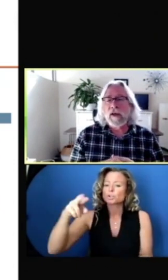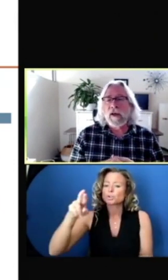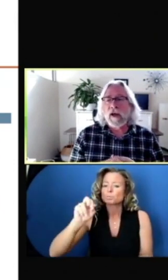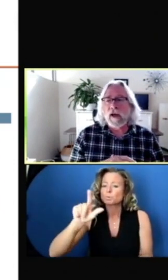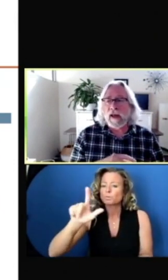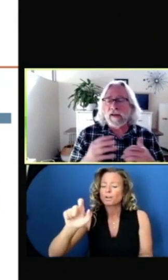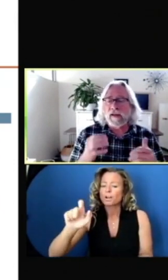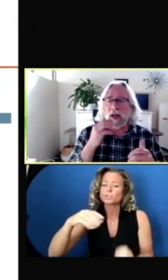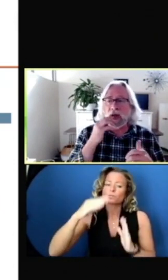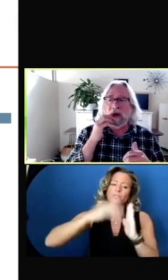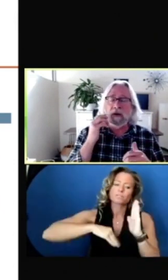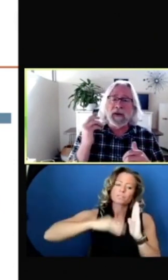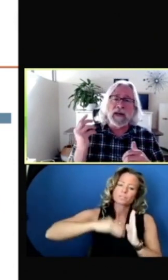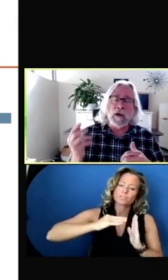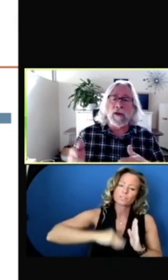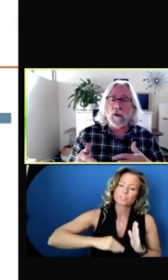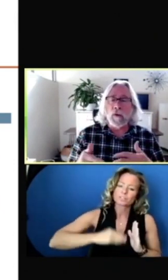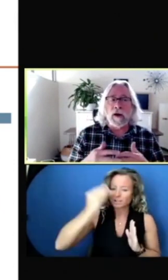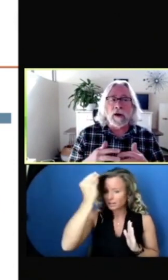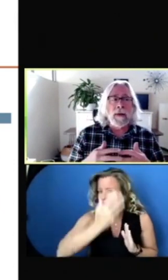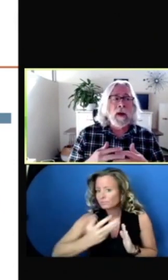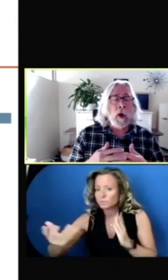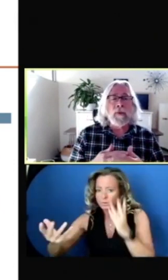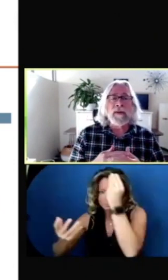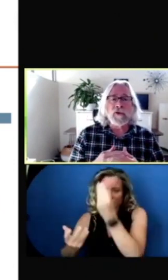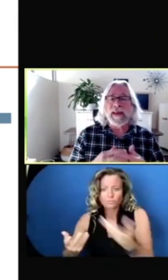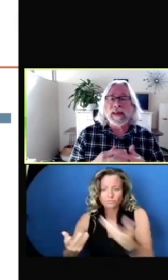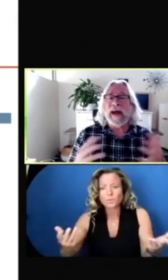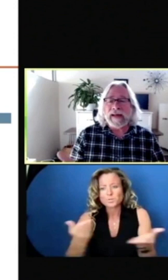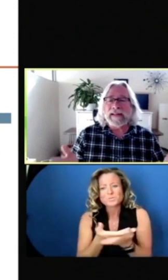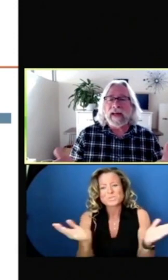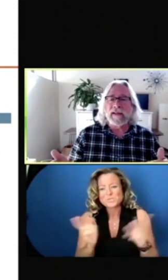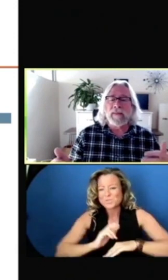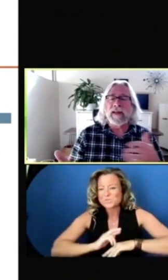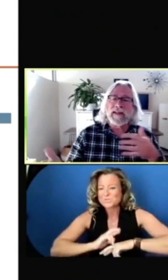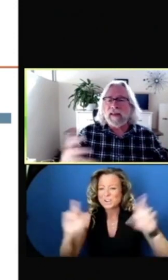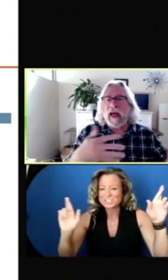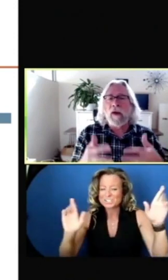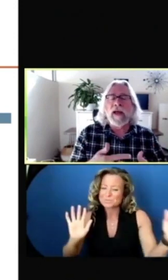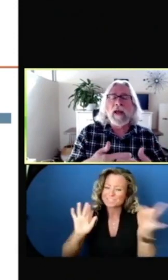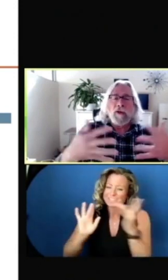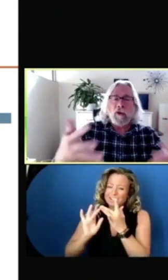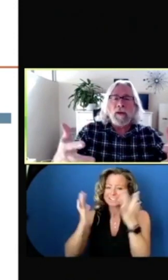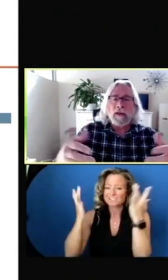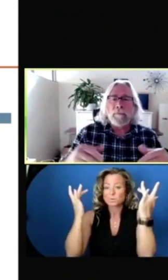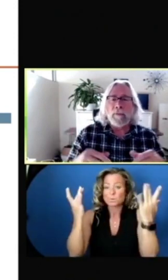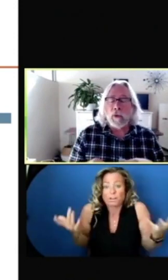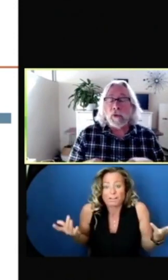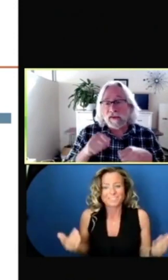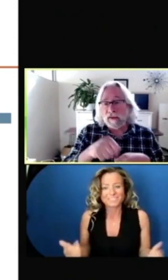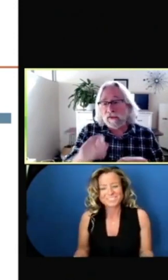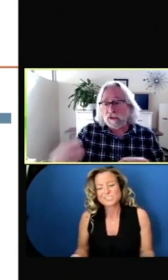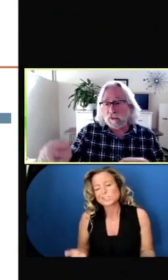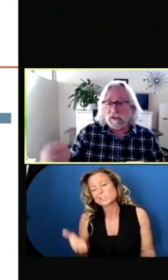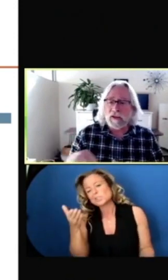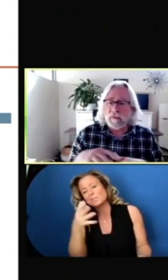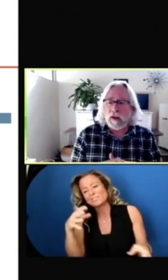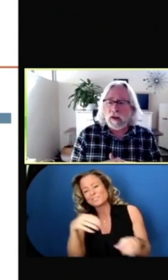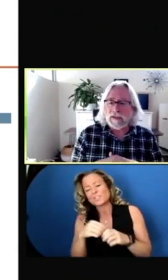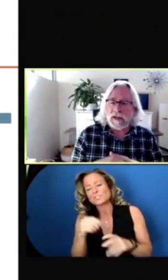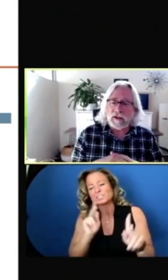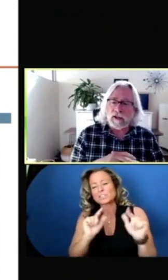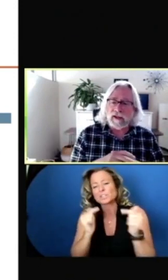information and let everybody know that you are open to being contacted, because then that way you'll be in the pool of individuals